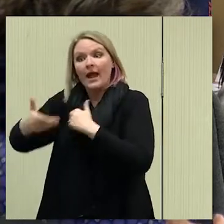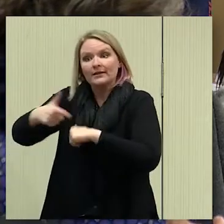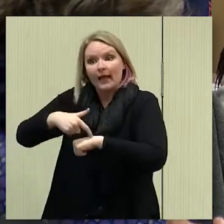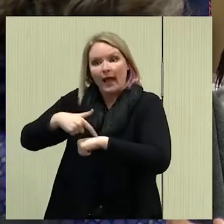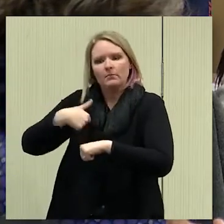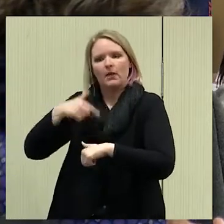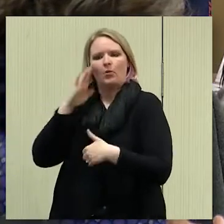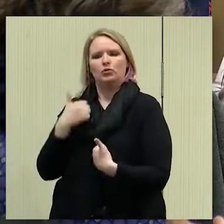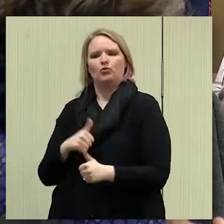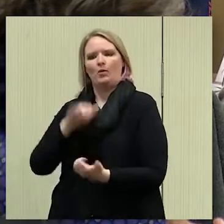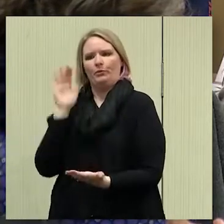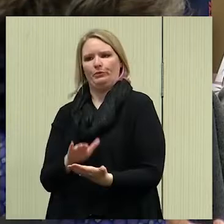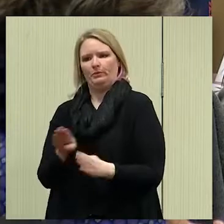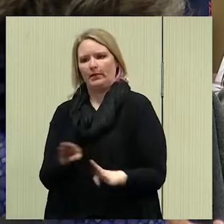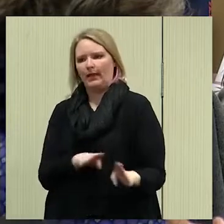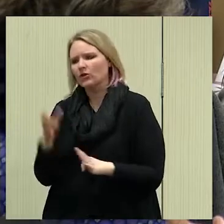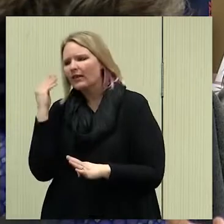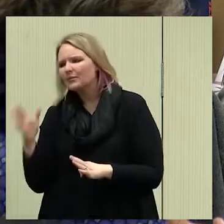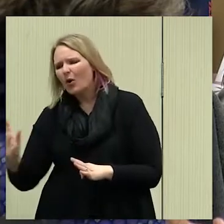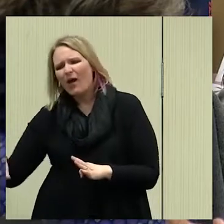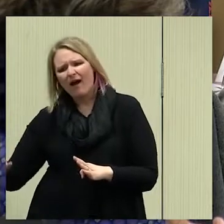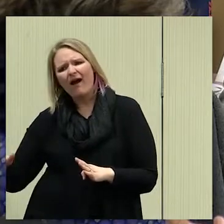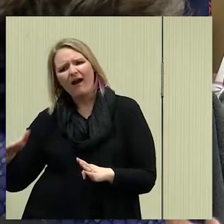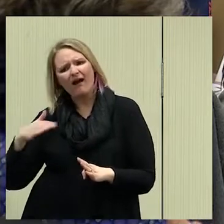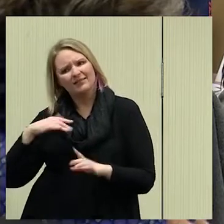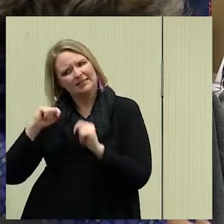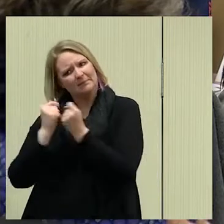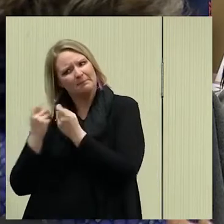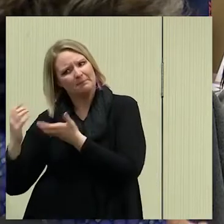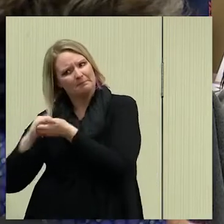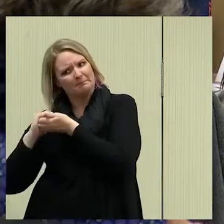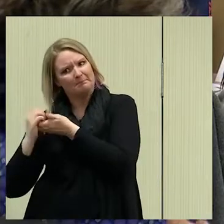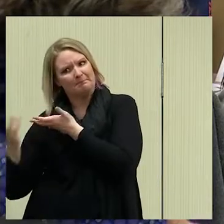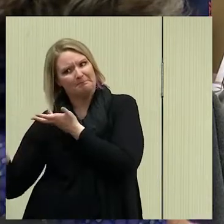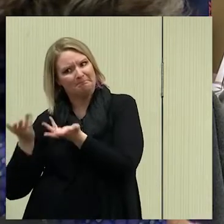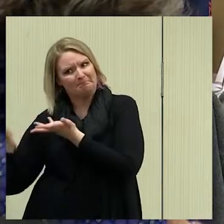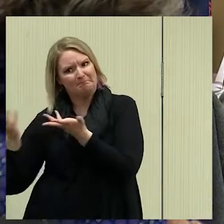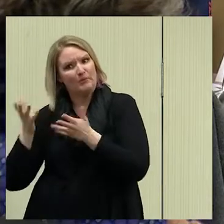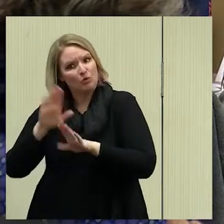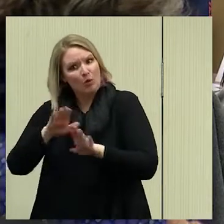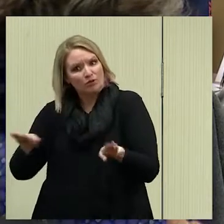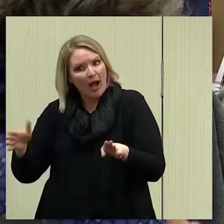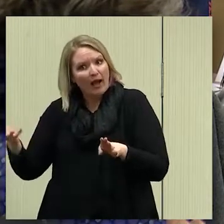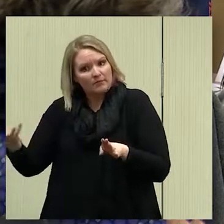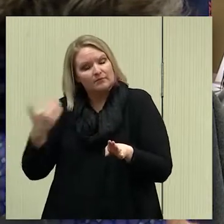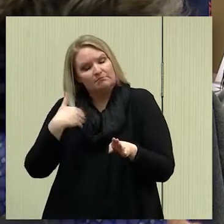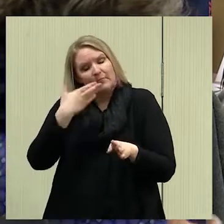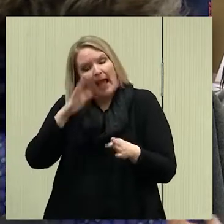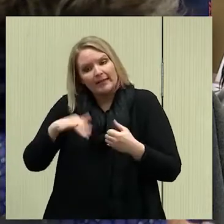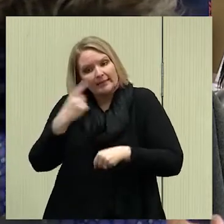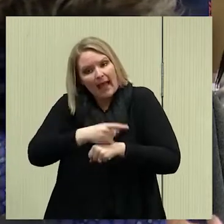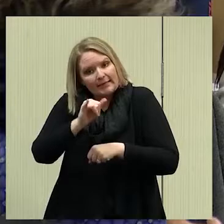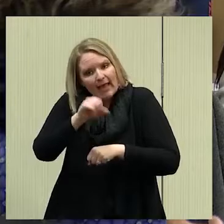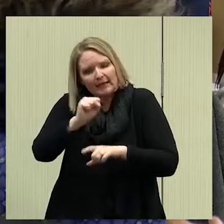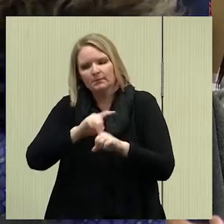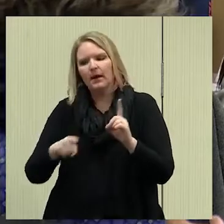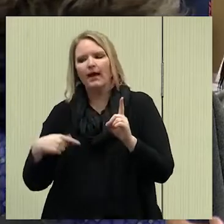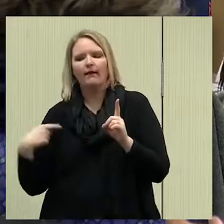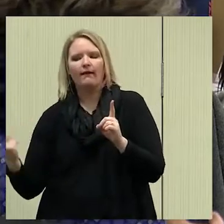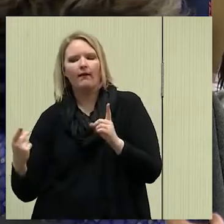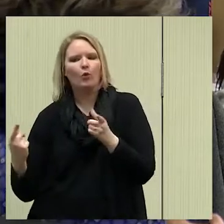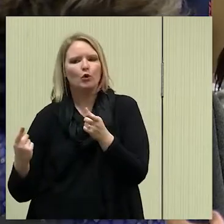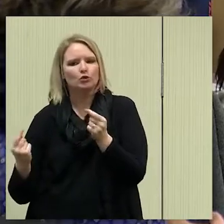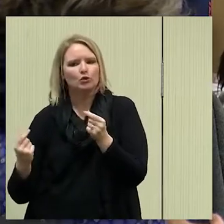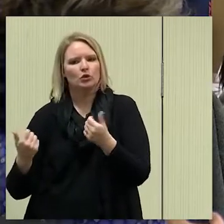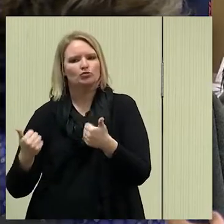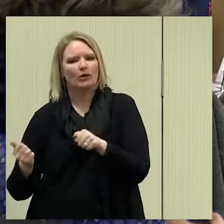help, just to let the parent know, like, hey, we're on a team. Yes, your child, had a rough day, but here's, what we're going to do